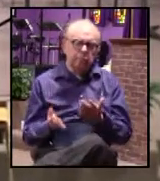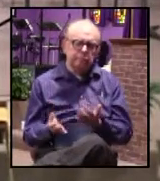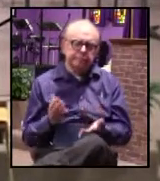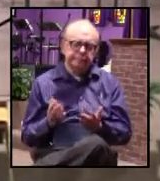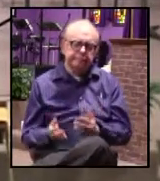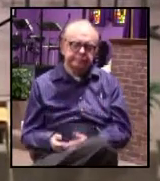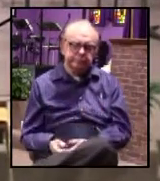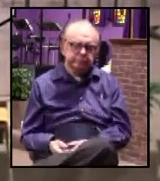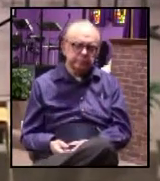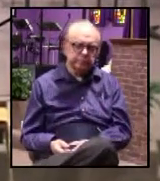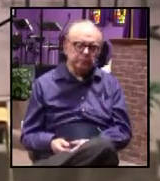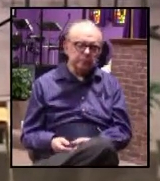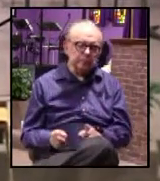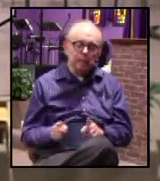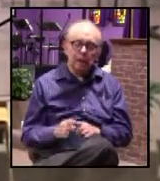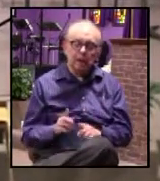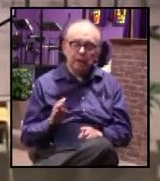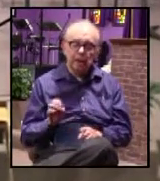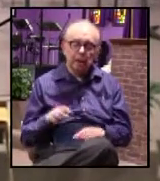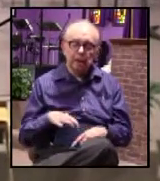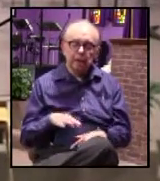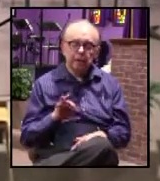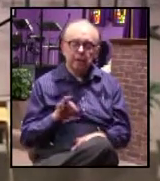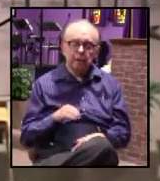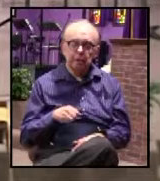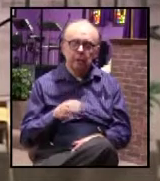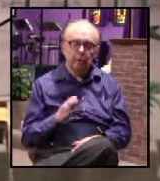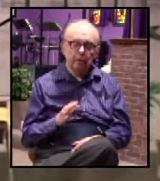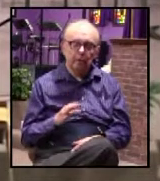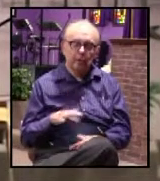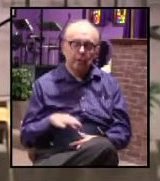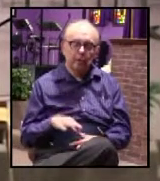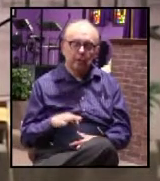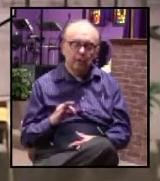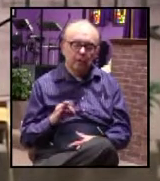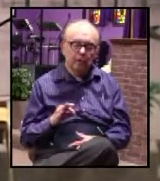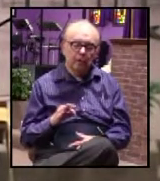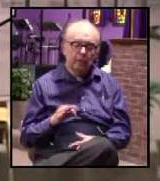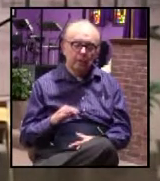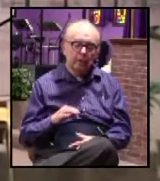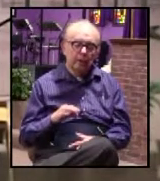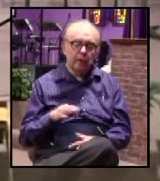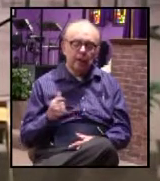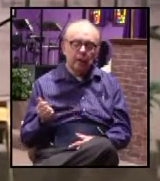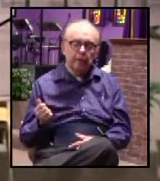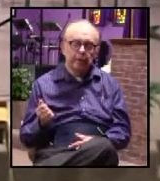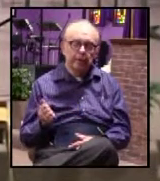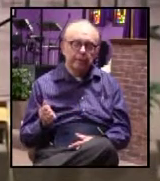reflective of the Spirit of God. It would be the spirit of the other